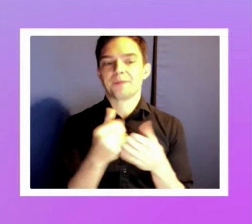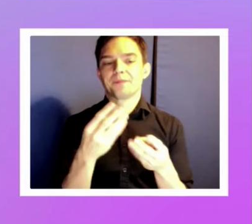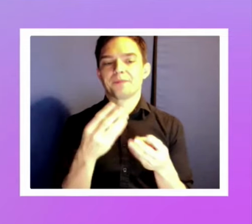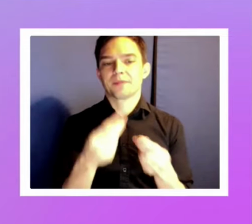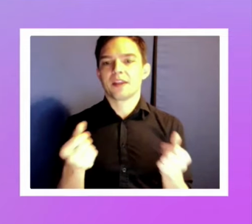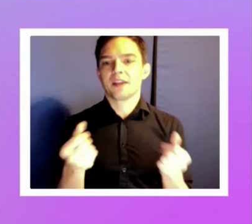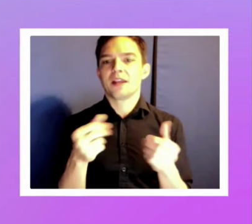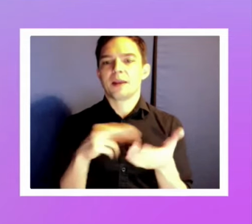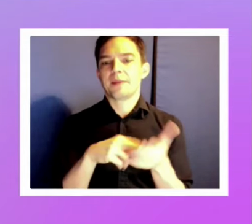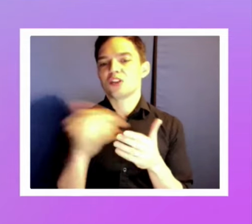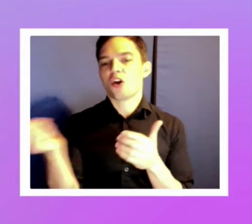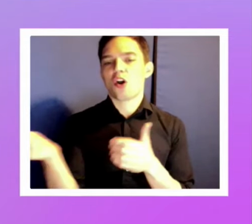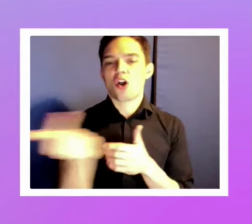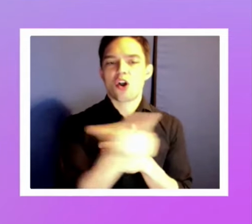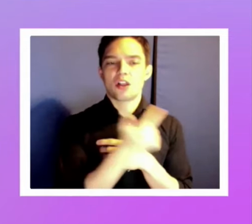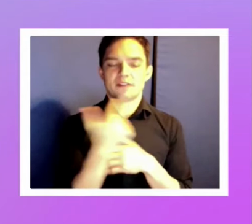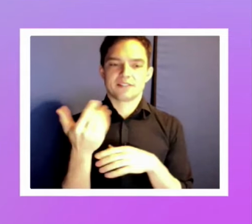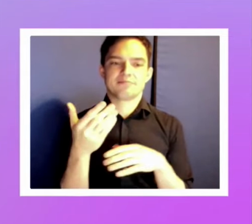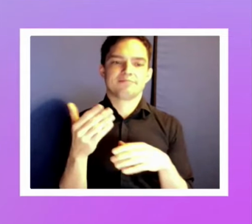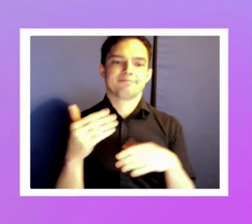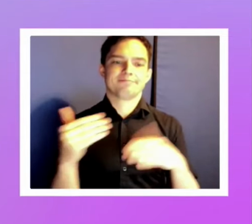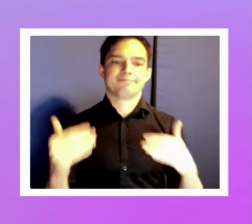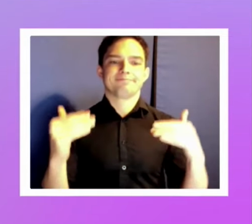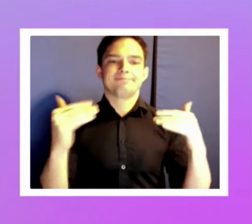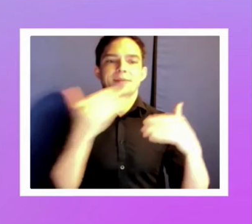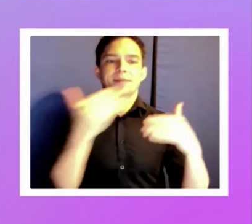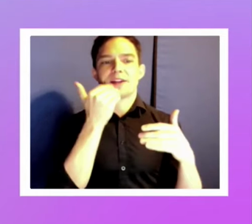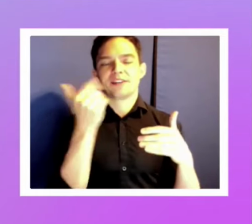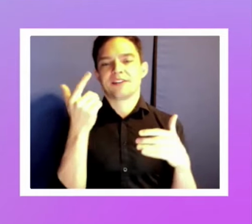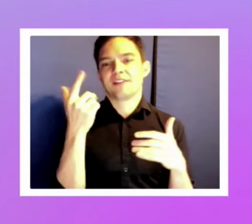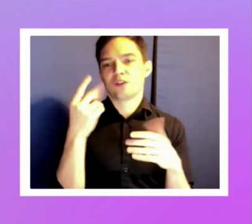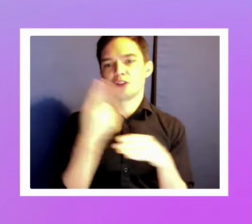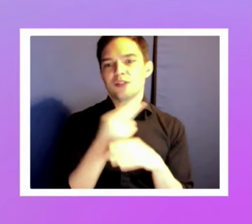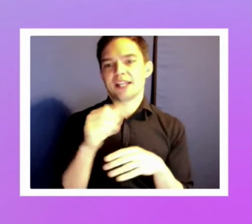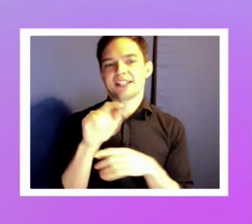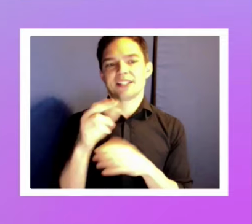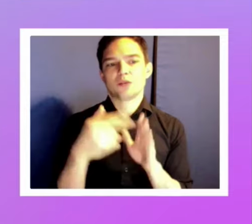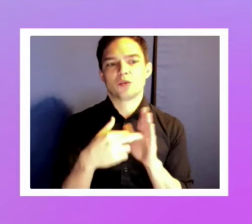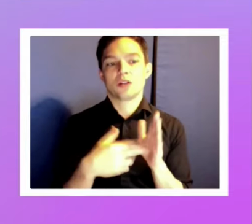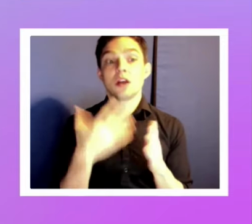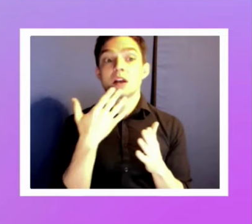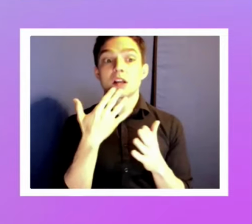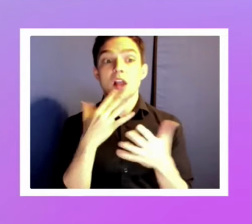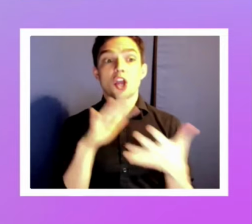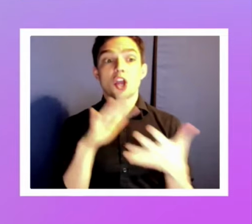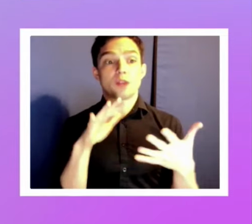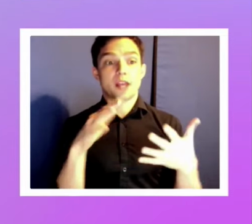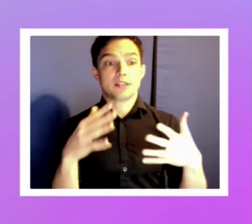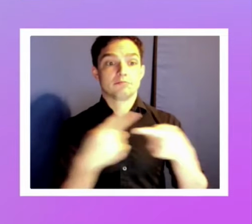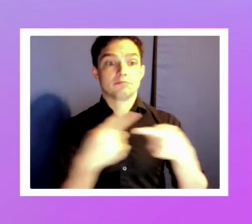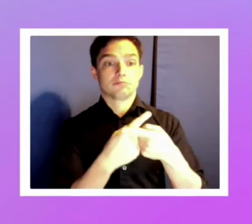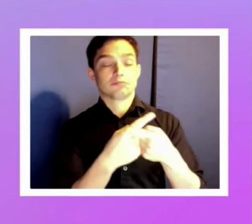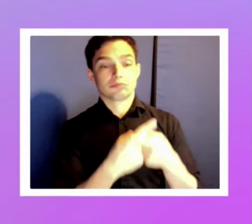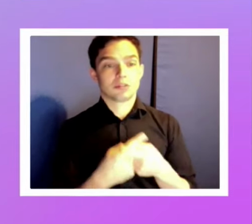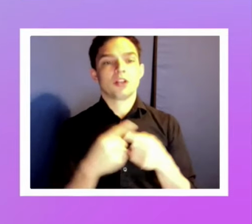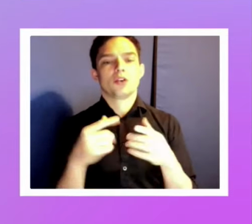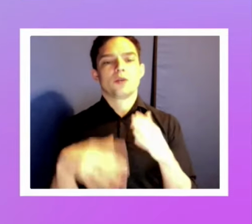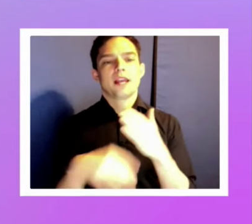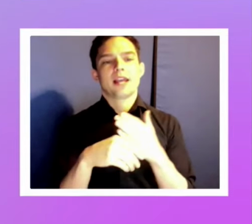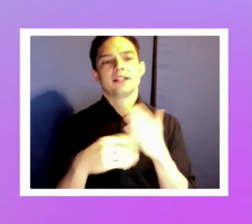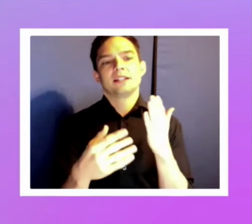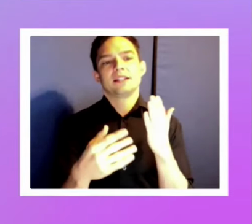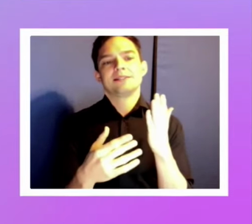get better by using ACT rules. For color contrast in Xcore, in the last year we added support for text